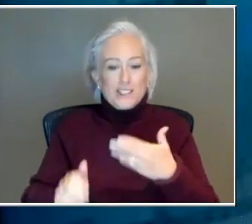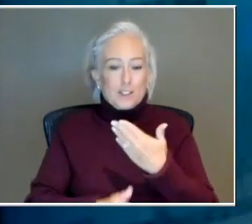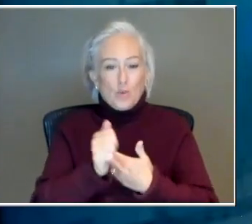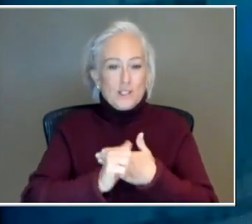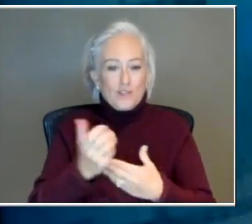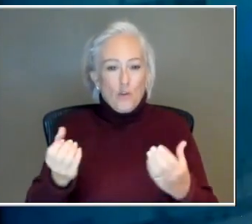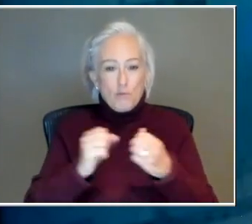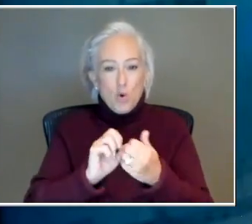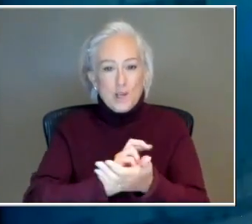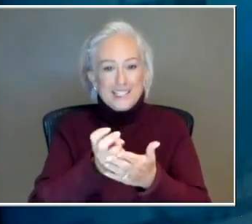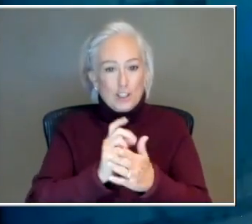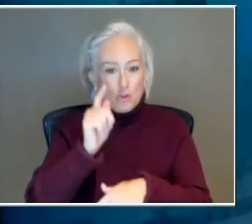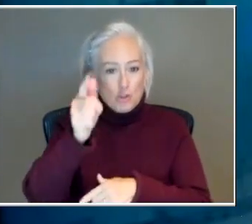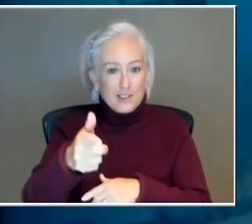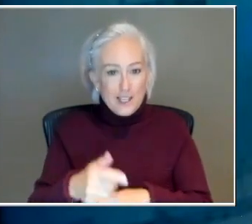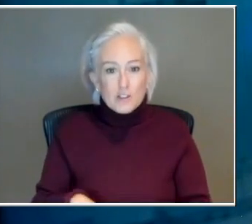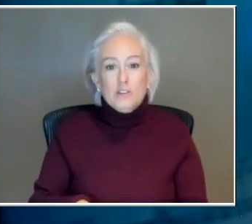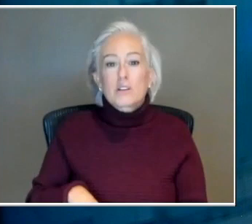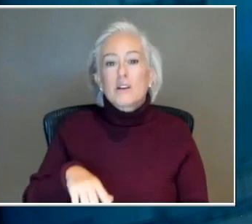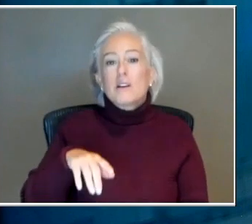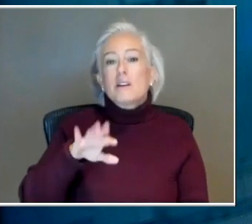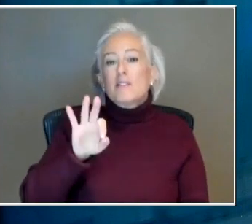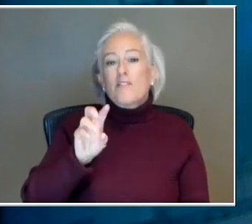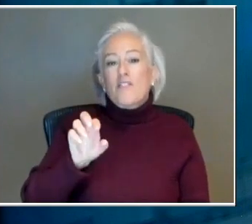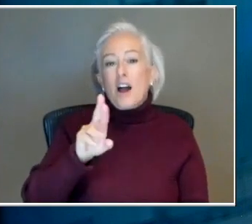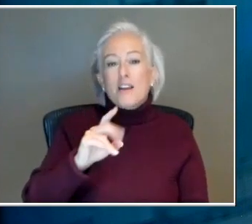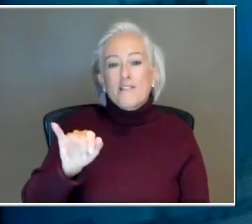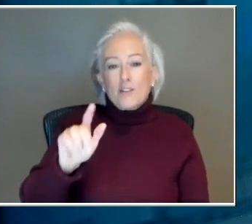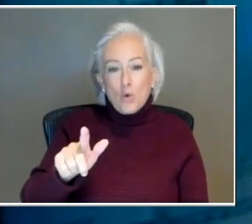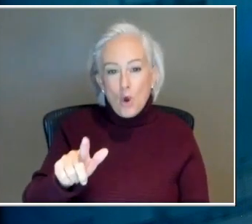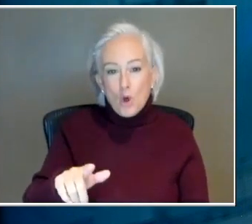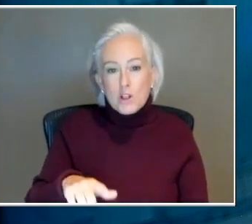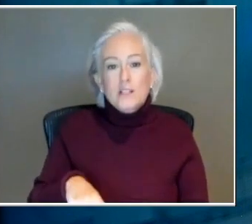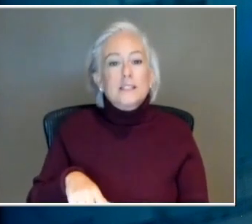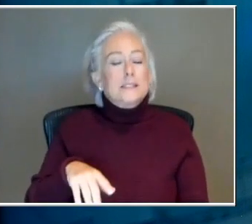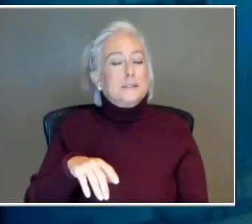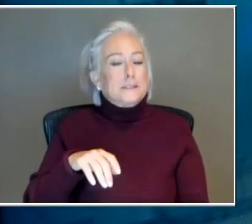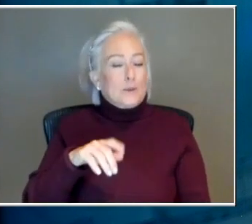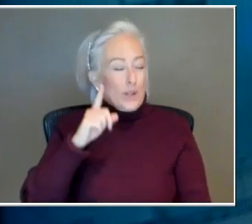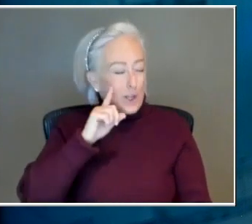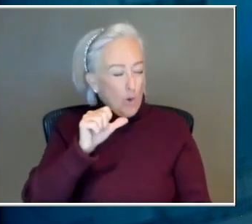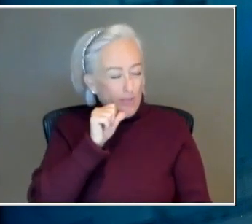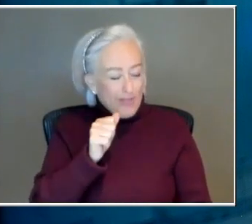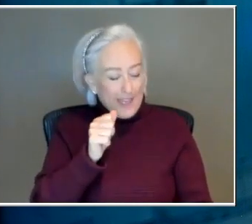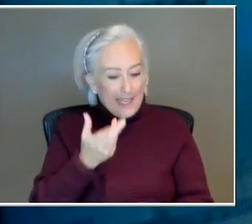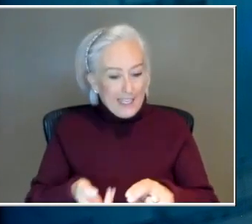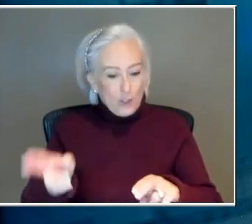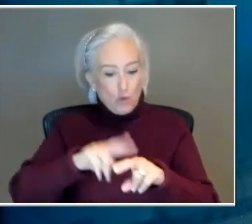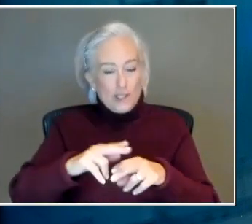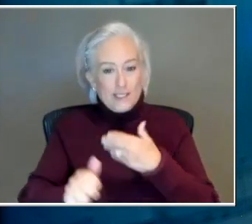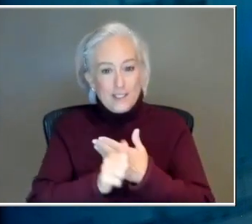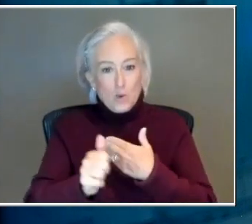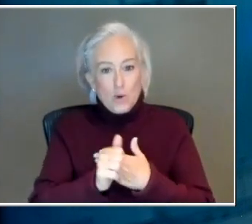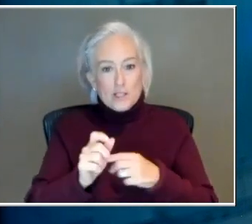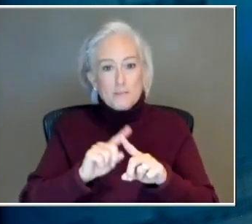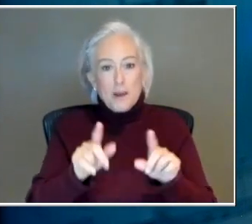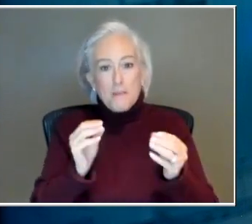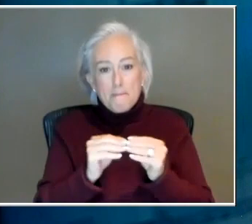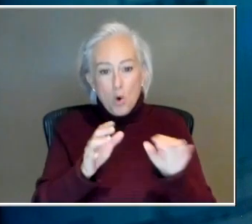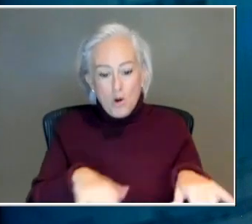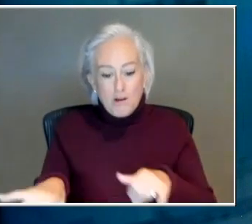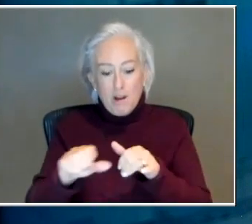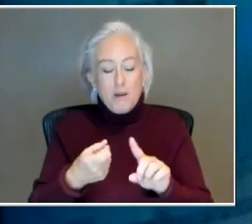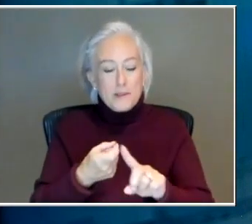and complex febrile seizures. So simple, we don't think increases the risk, but more complex ones, so that means that it comes from just one part of the brain, or